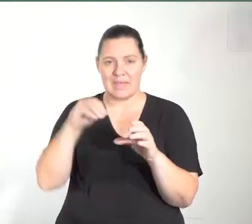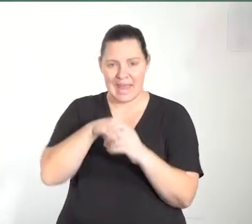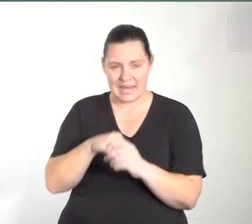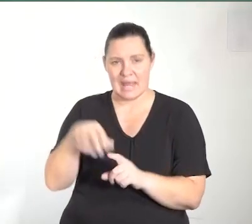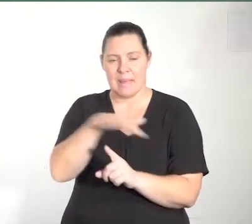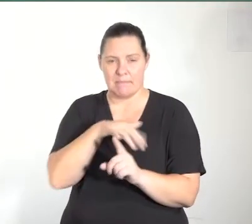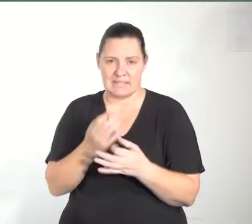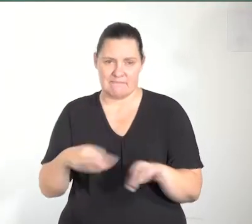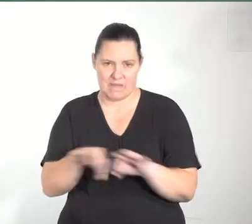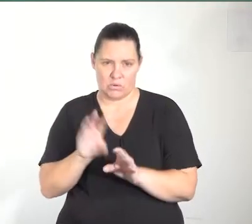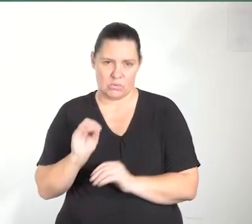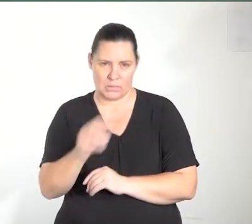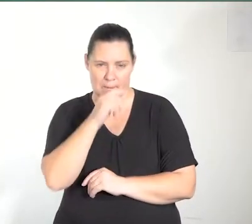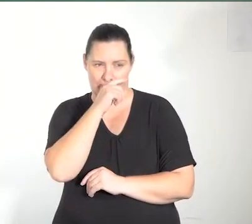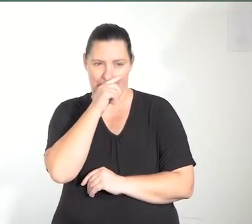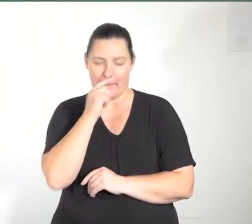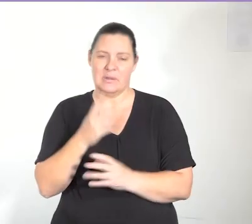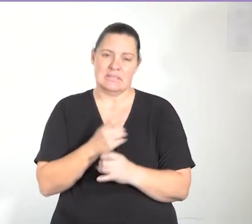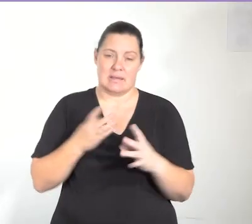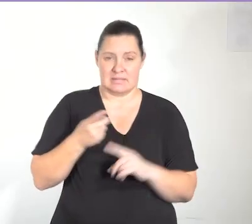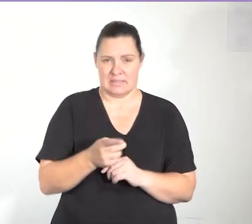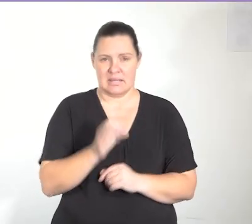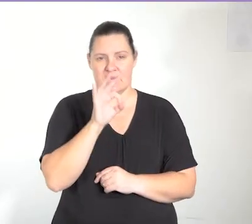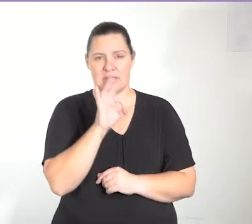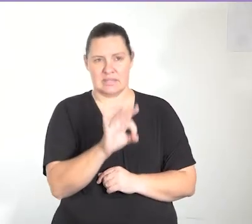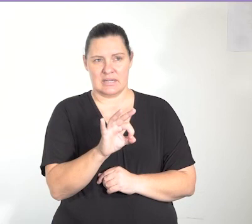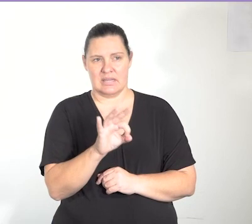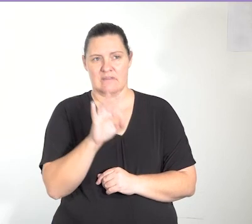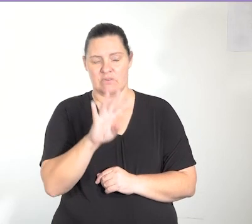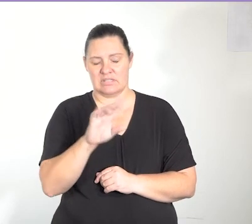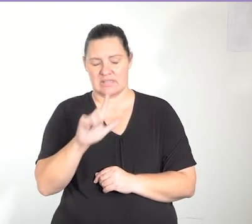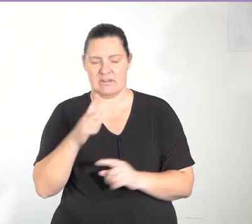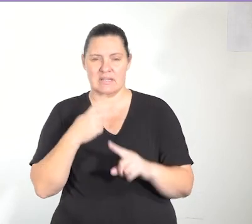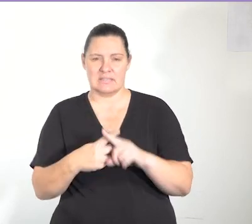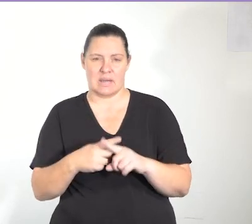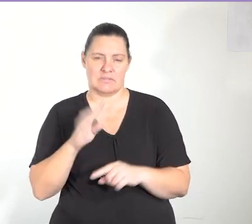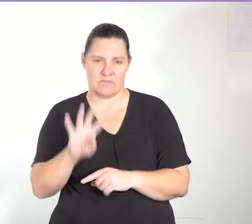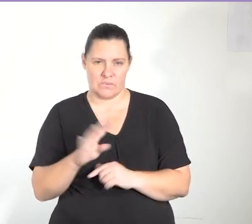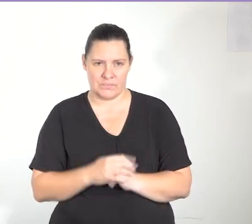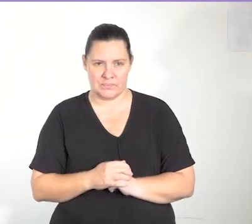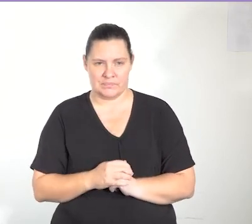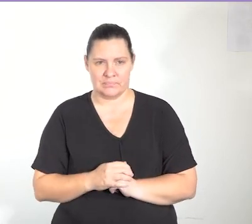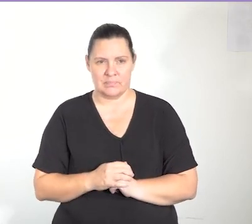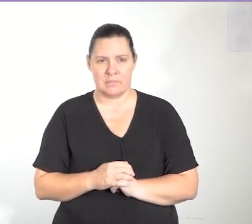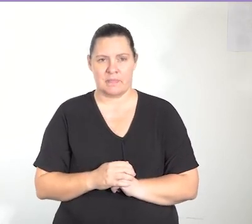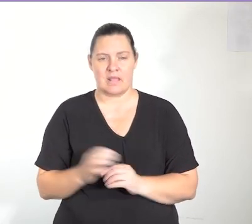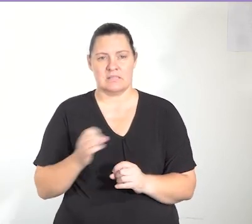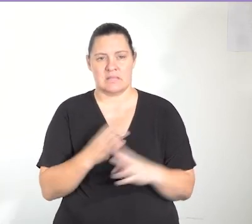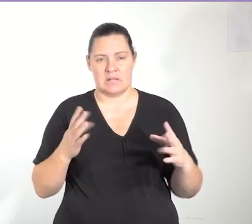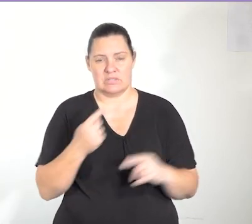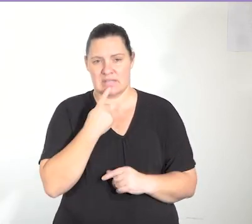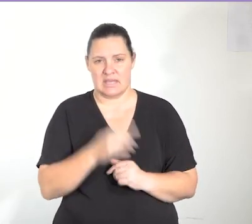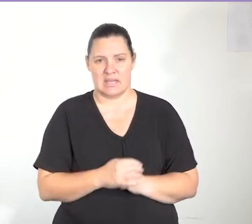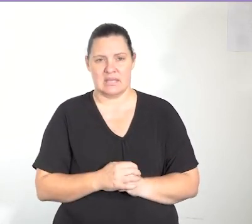in the place value where it's supposed to be. So let's start with this one, 347 multiplied by 4. So we are going to start